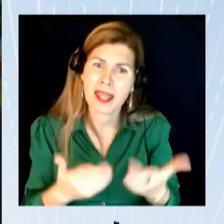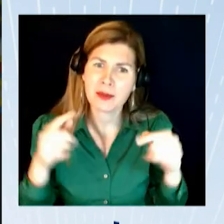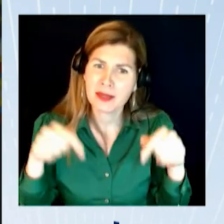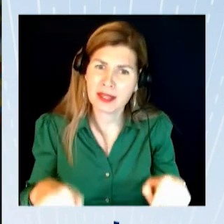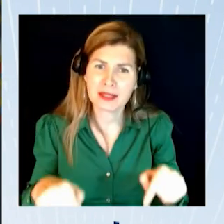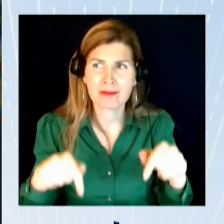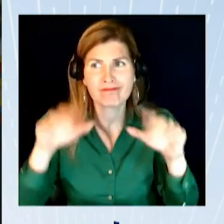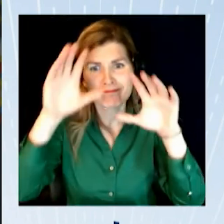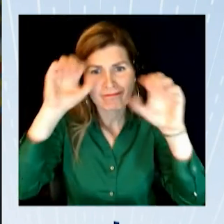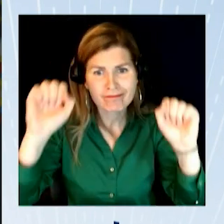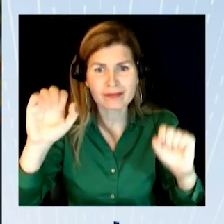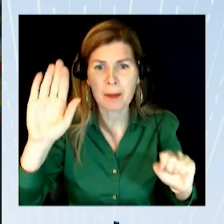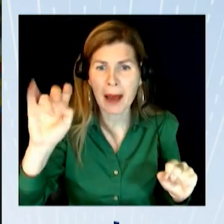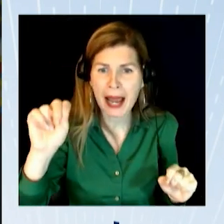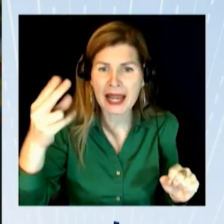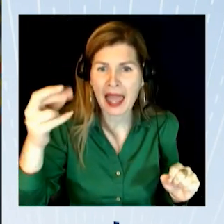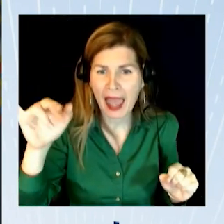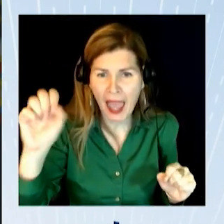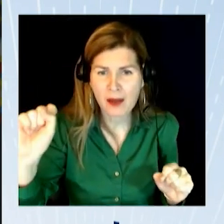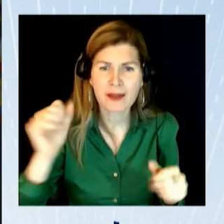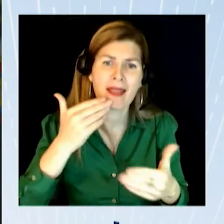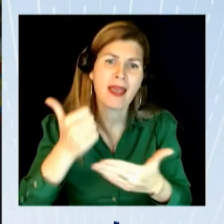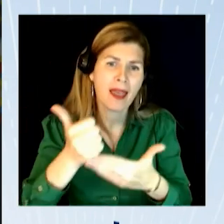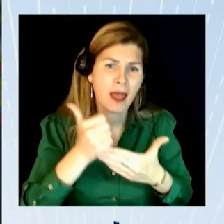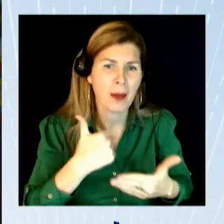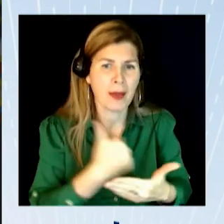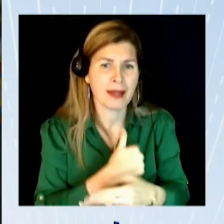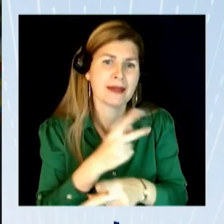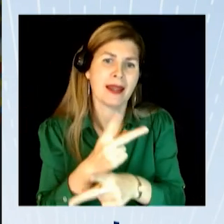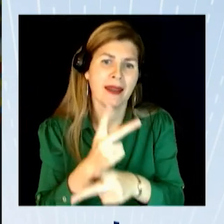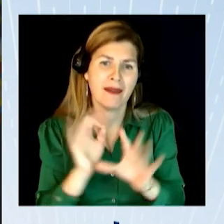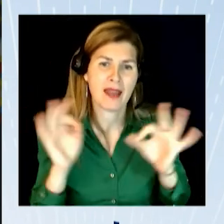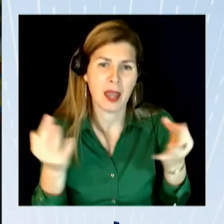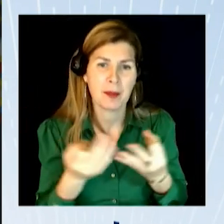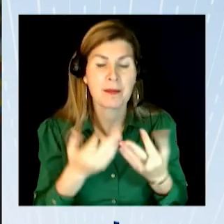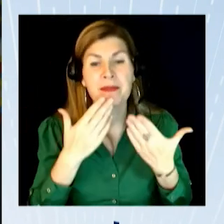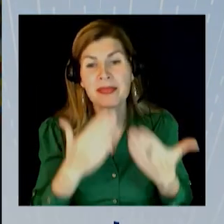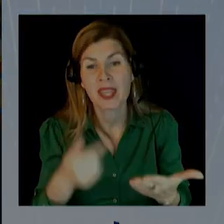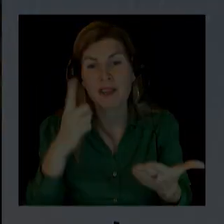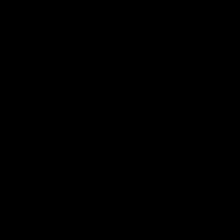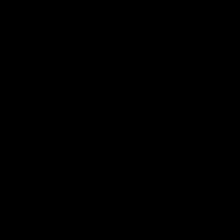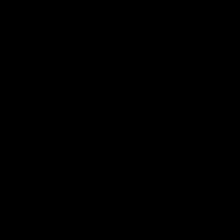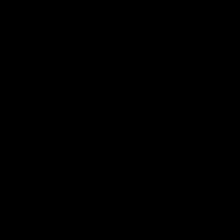in state government to do that as we continue to work together. So thank you for allowing me to participate today.